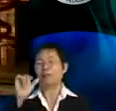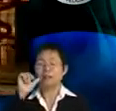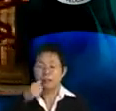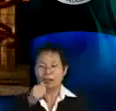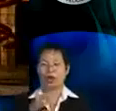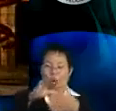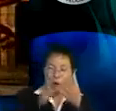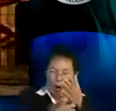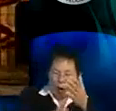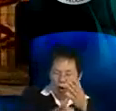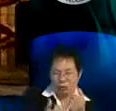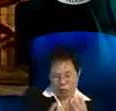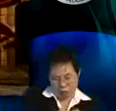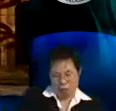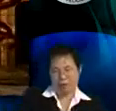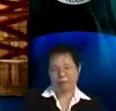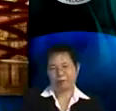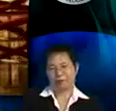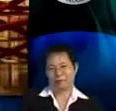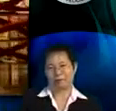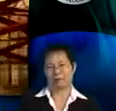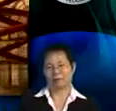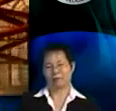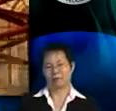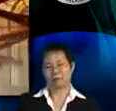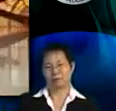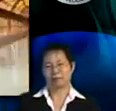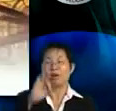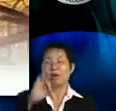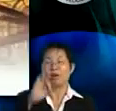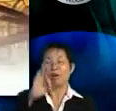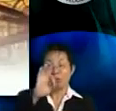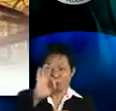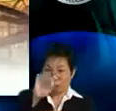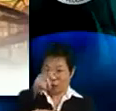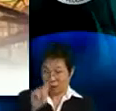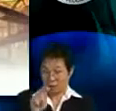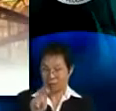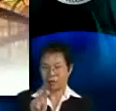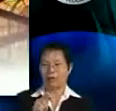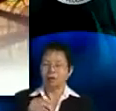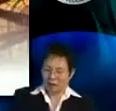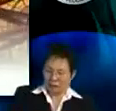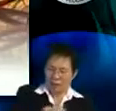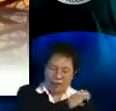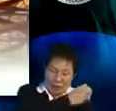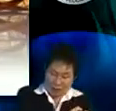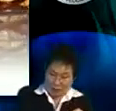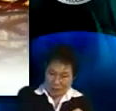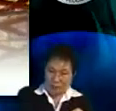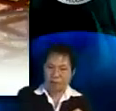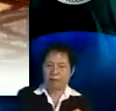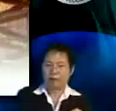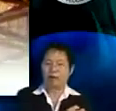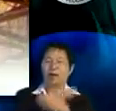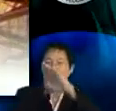Oil is fat in liquid state. The functions of fat include supplying energy, as an